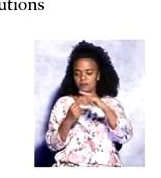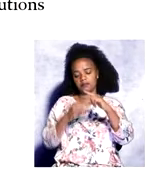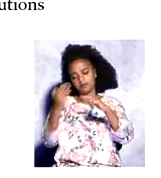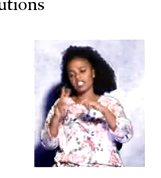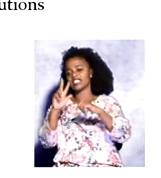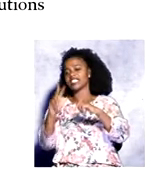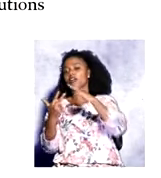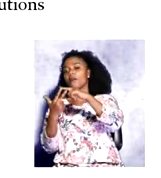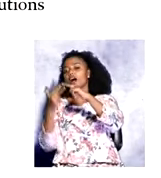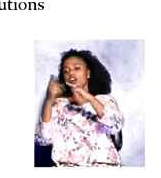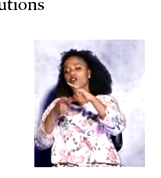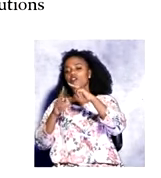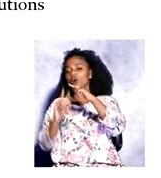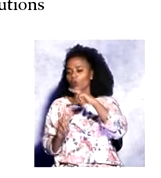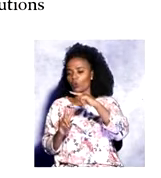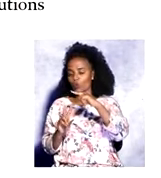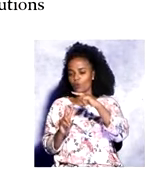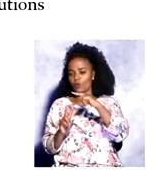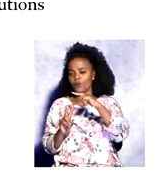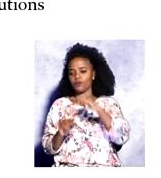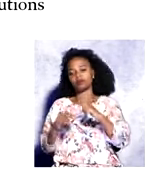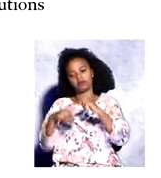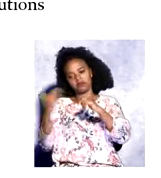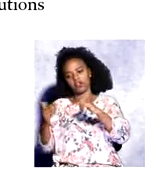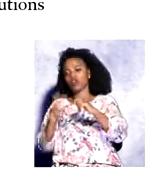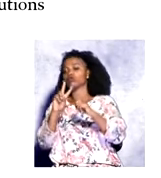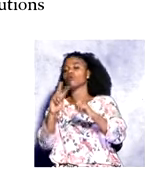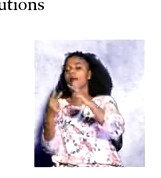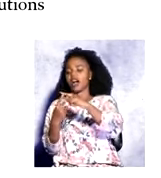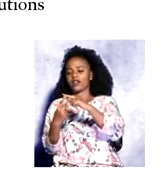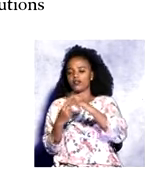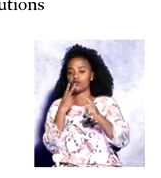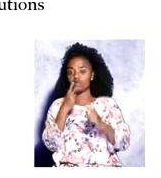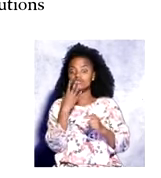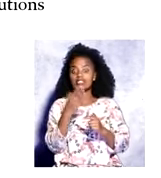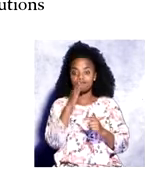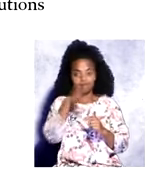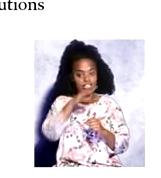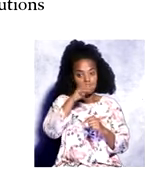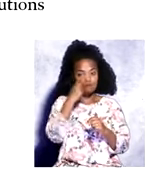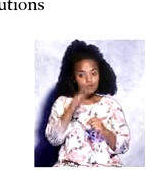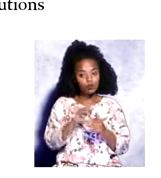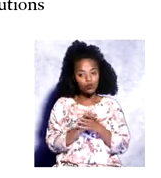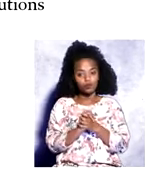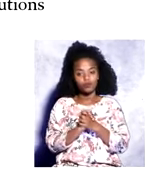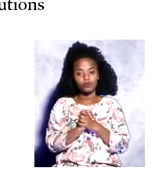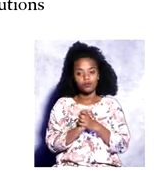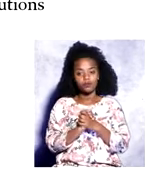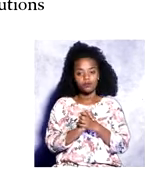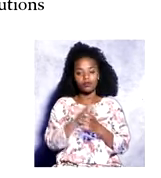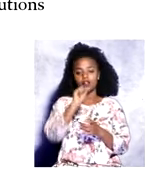3 pi over 2, 2 pi. As you can see from this graph, sine function will be 0